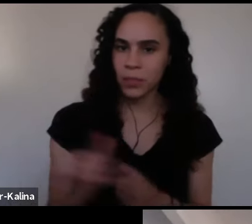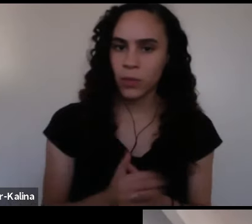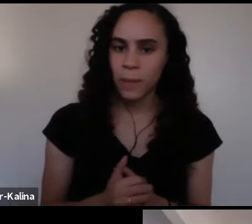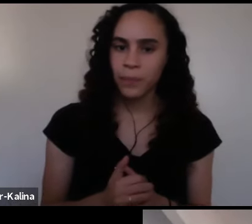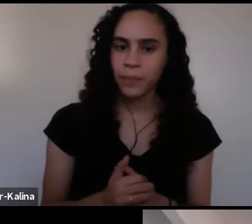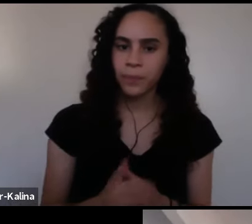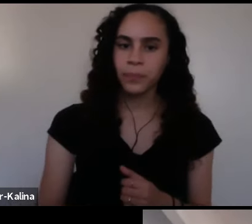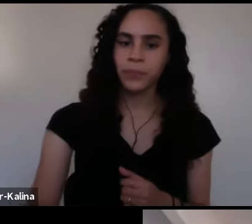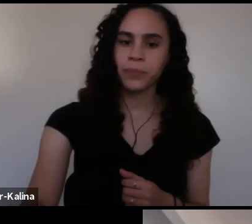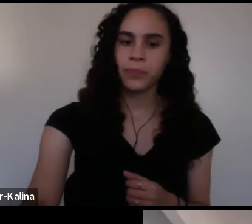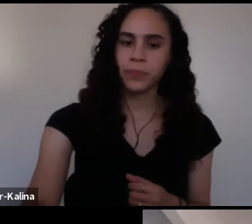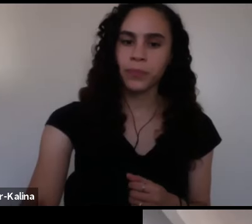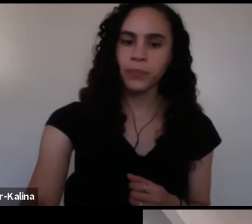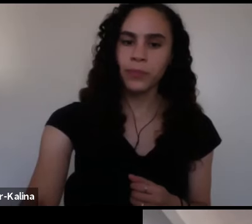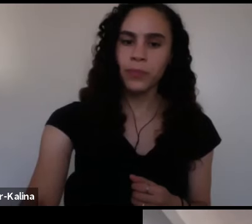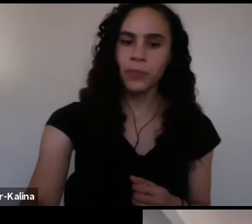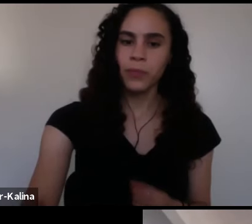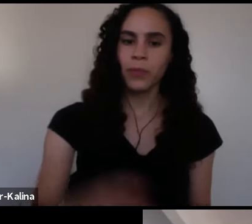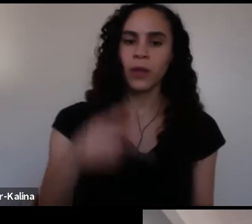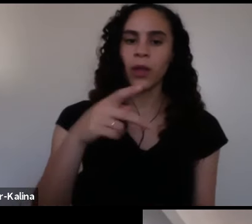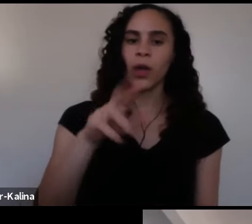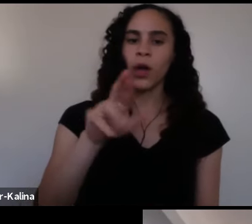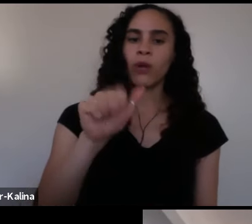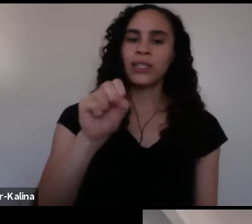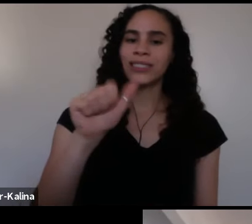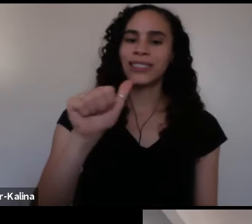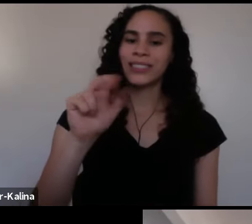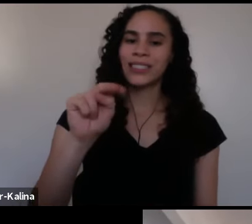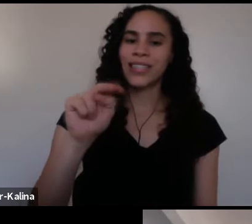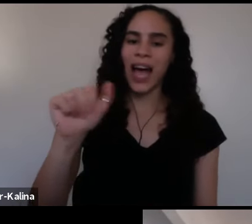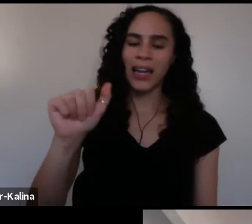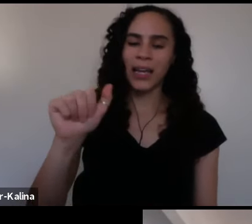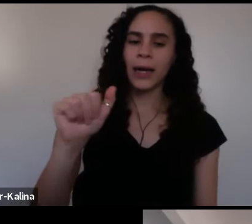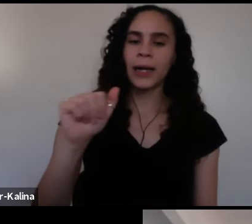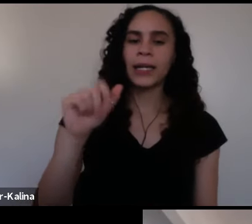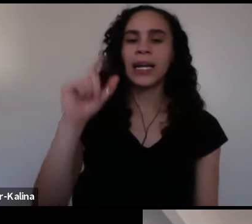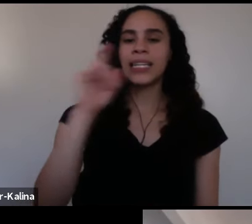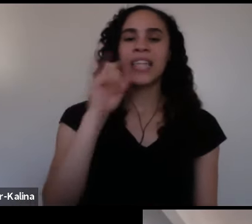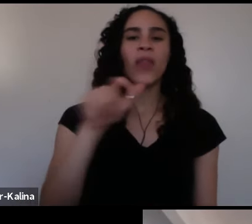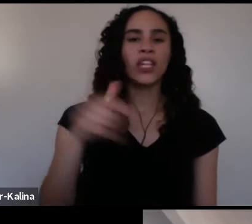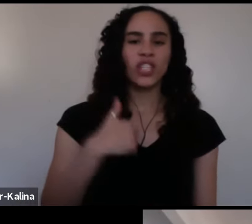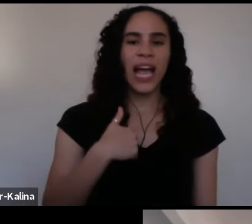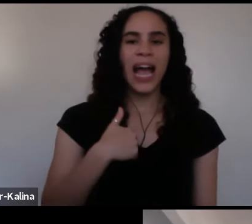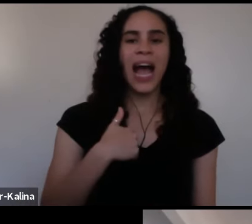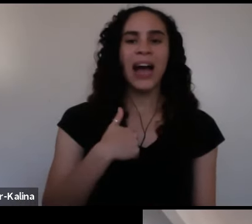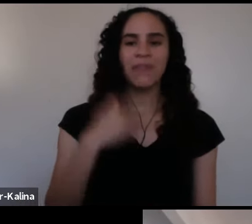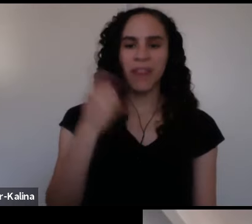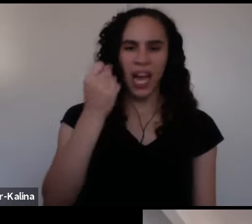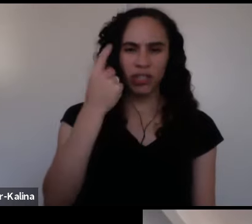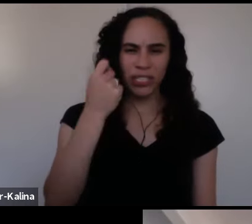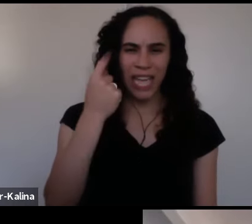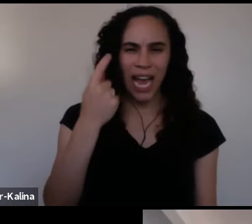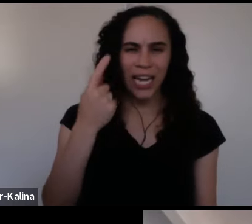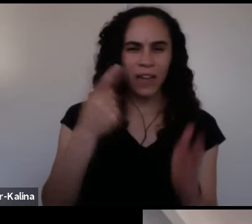Prasanna, it sounds like maybe she has some understanding of what you all are doing. How do you partner with